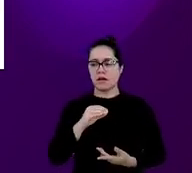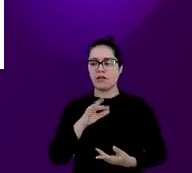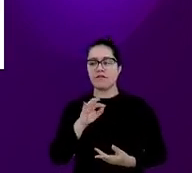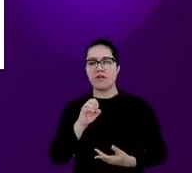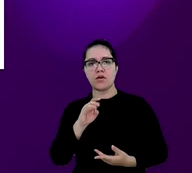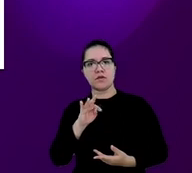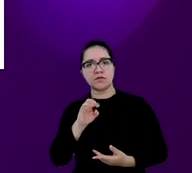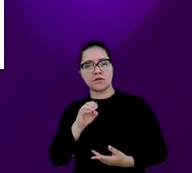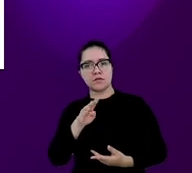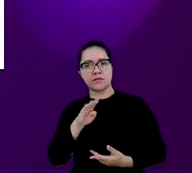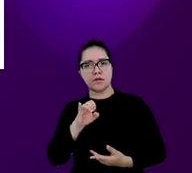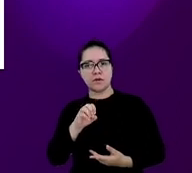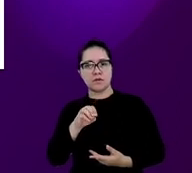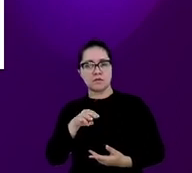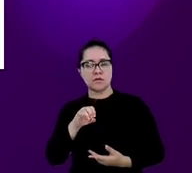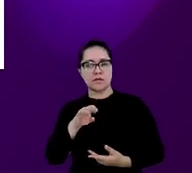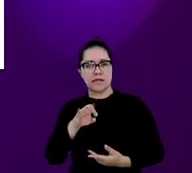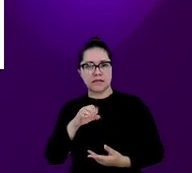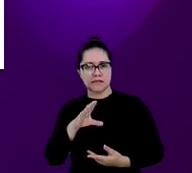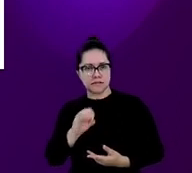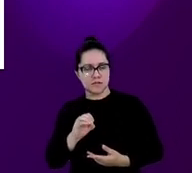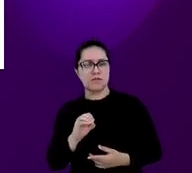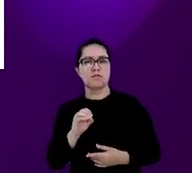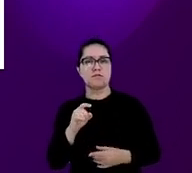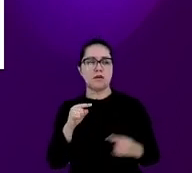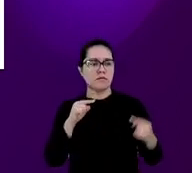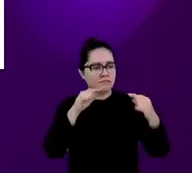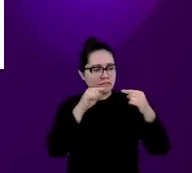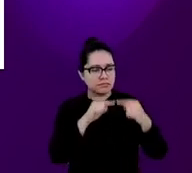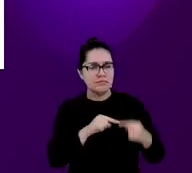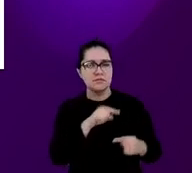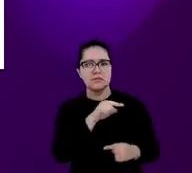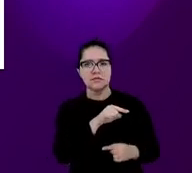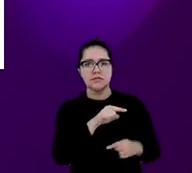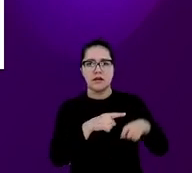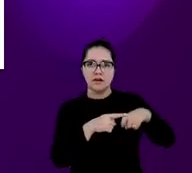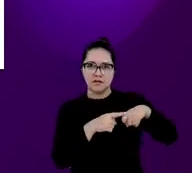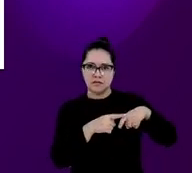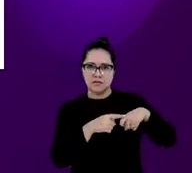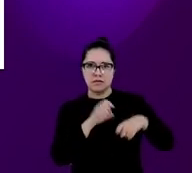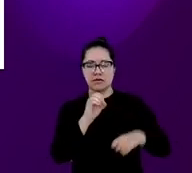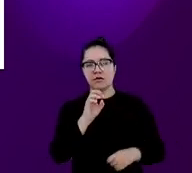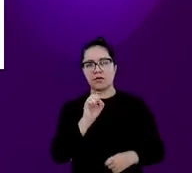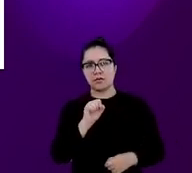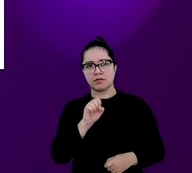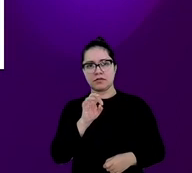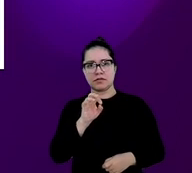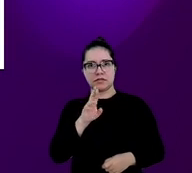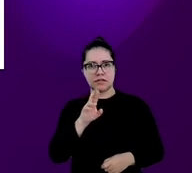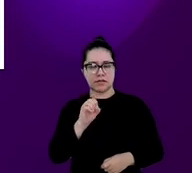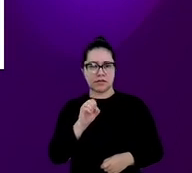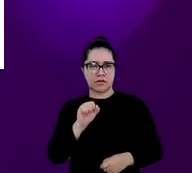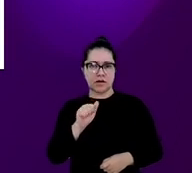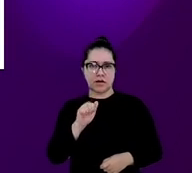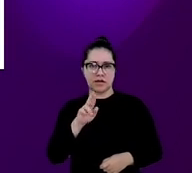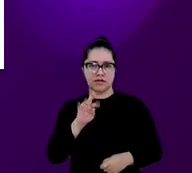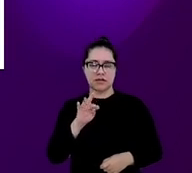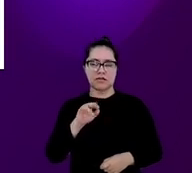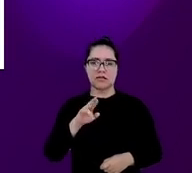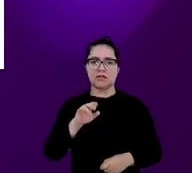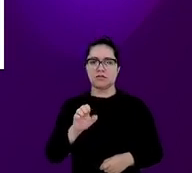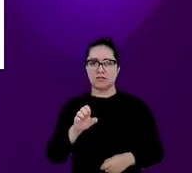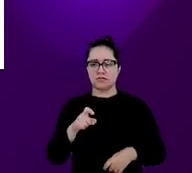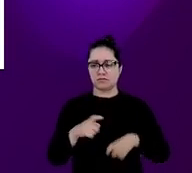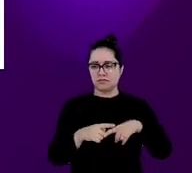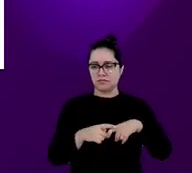to osteoarthritis in the knee in a randomized double-blind pilot study. And that other very